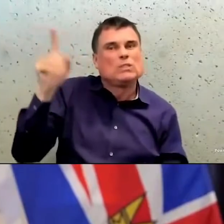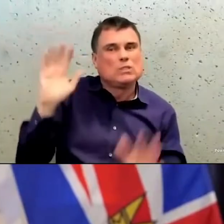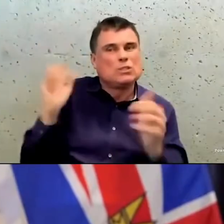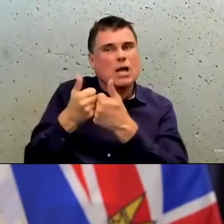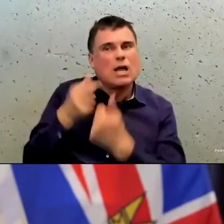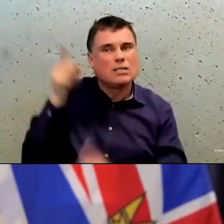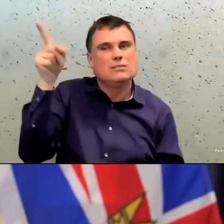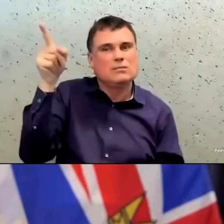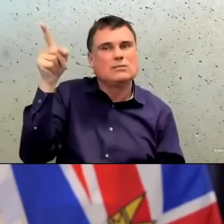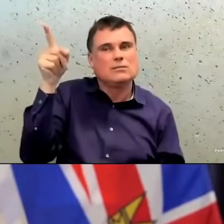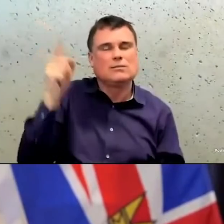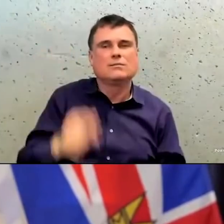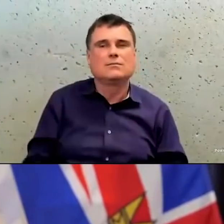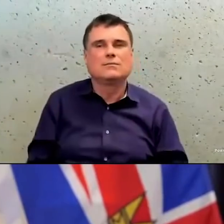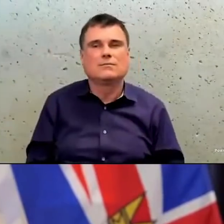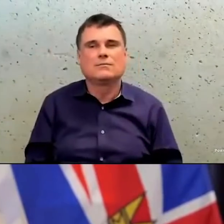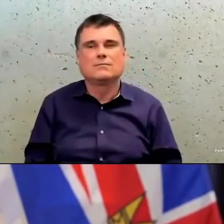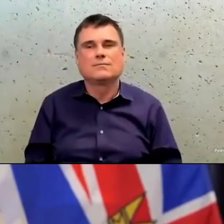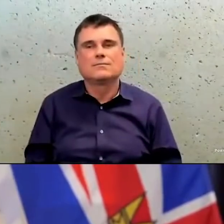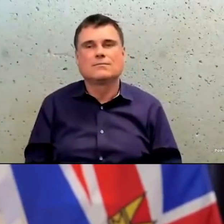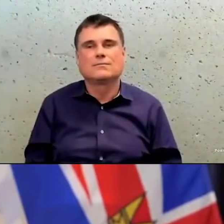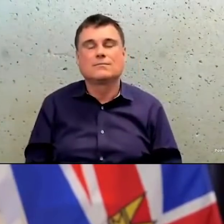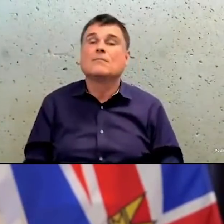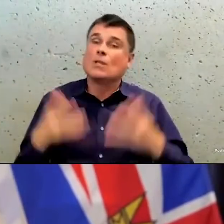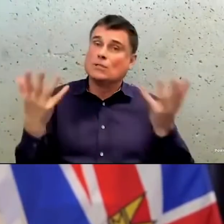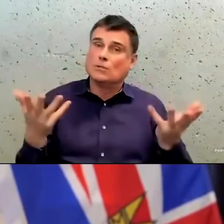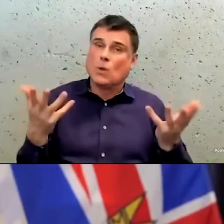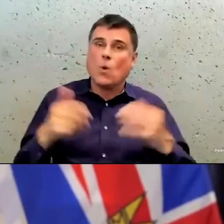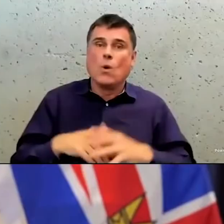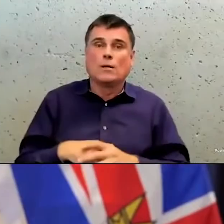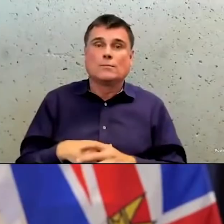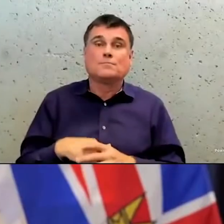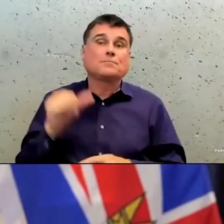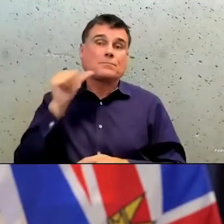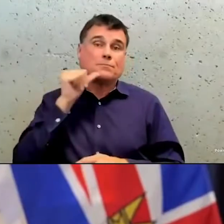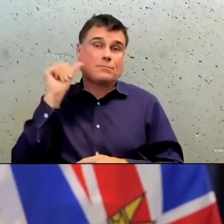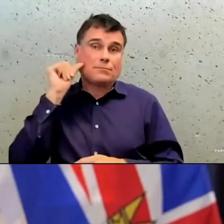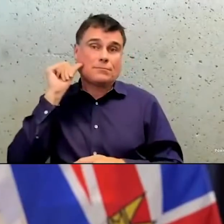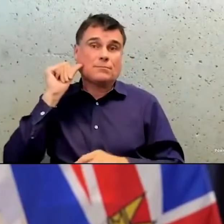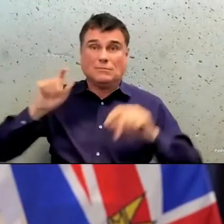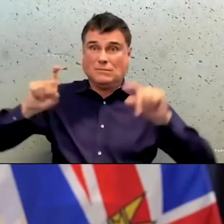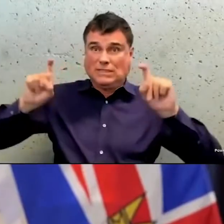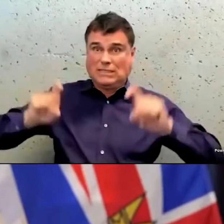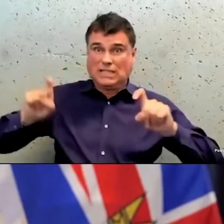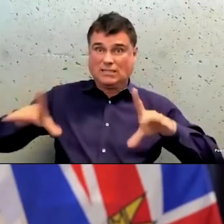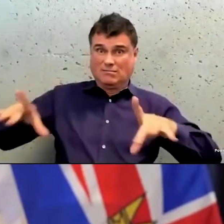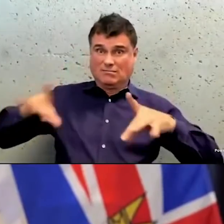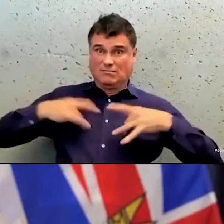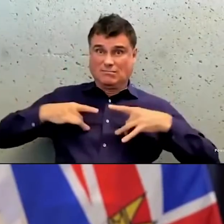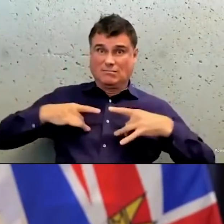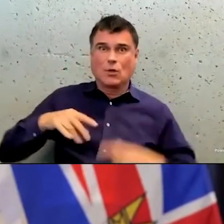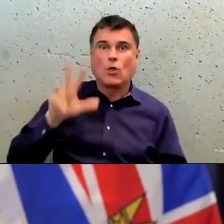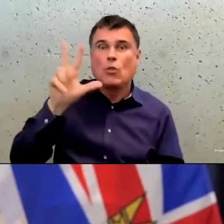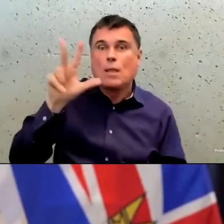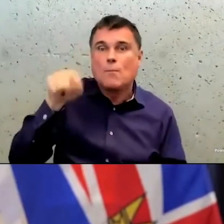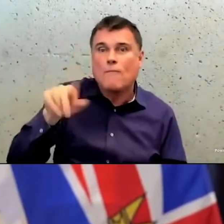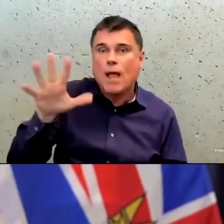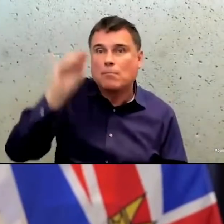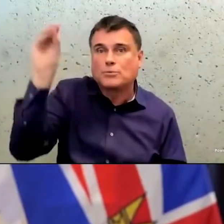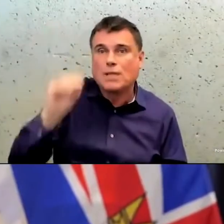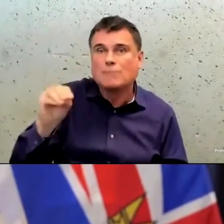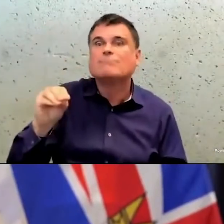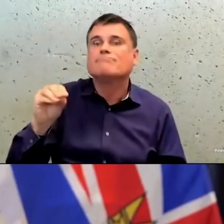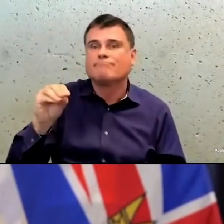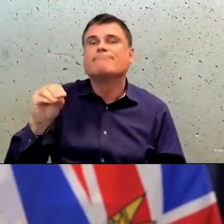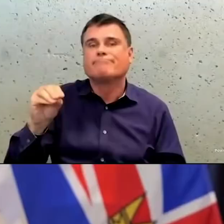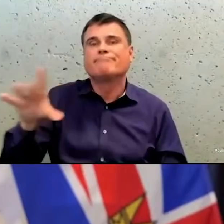test positivity in the province was 3.4%. That's across the province, but that included 16% in the Northern Health